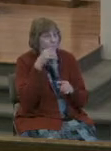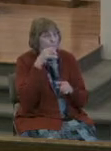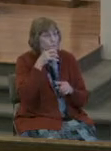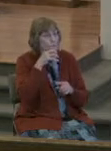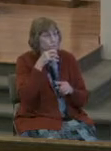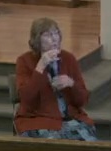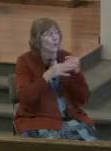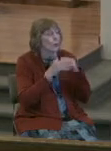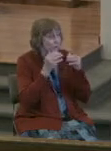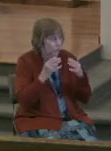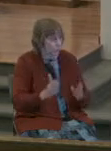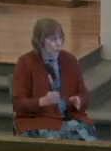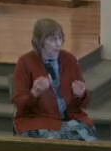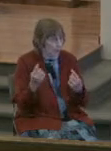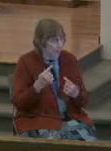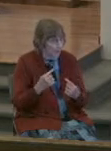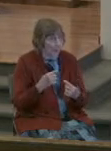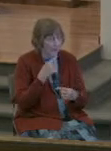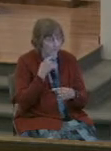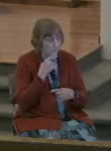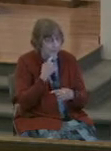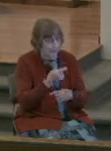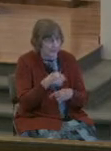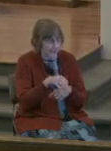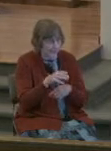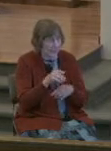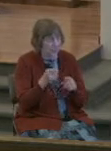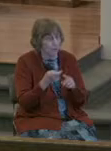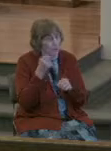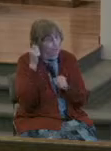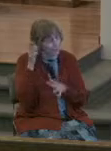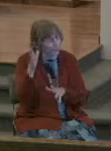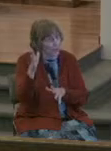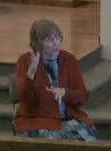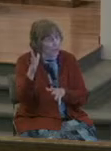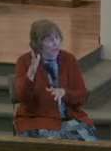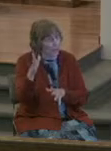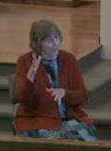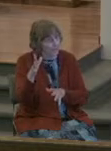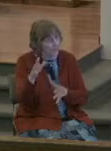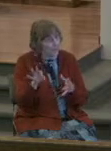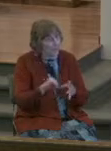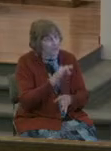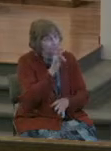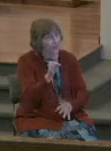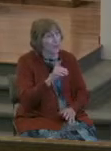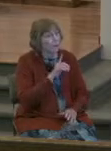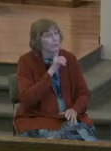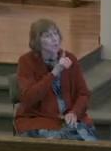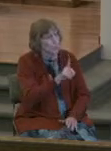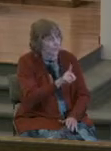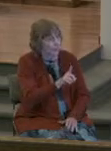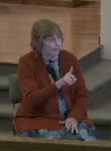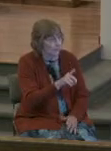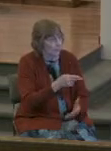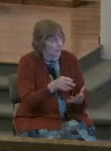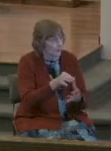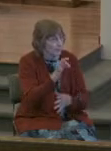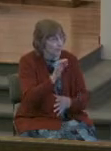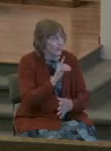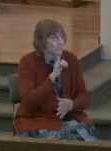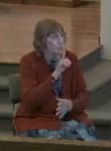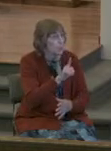come, whom I will send unto you from the Father, even the Spirit of truth, he